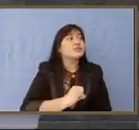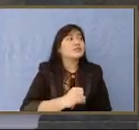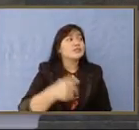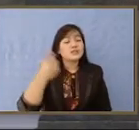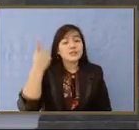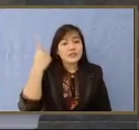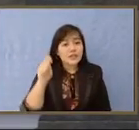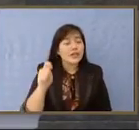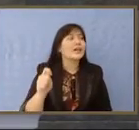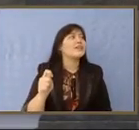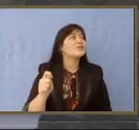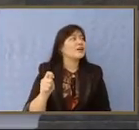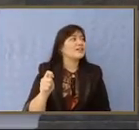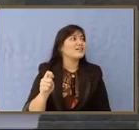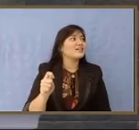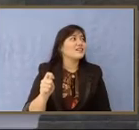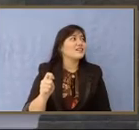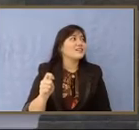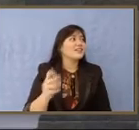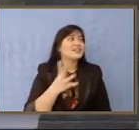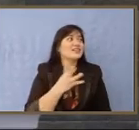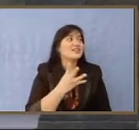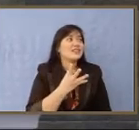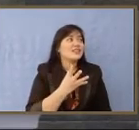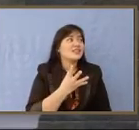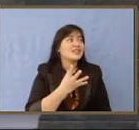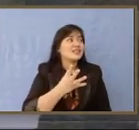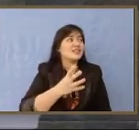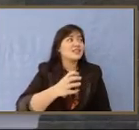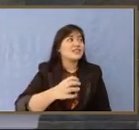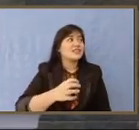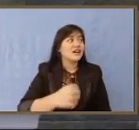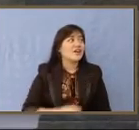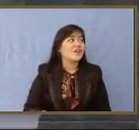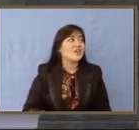verse 18 to 22, dyan po papasok yung